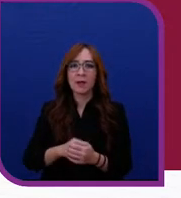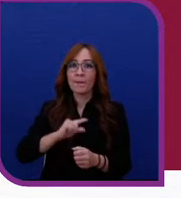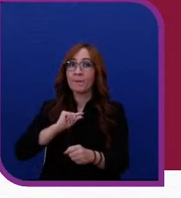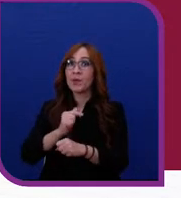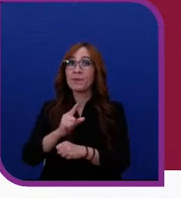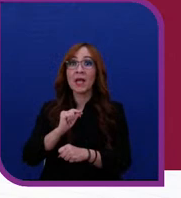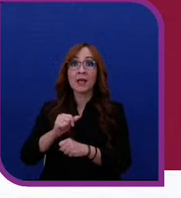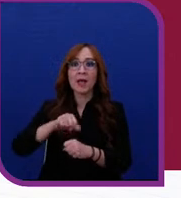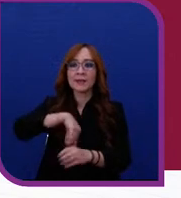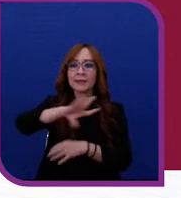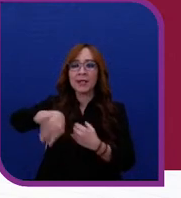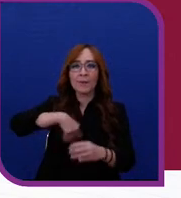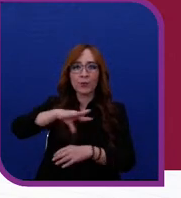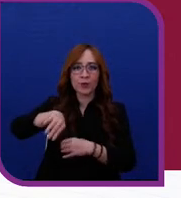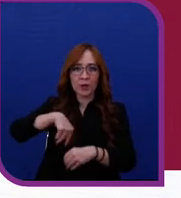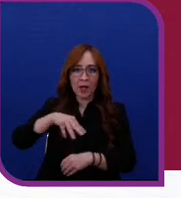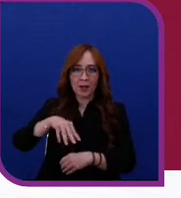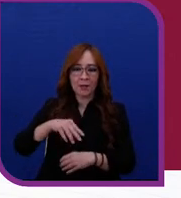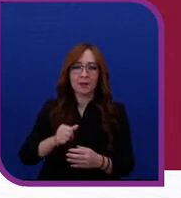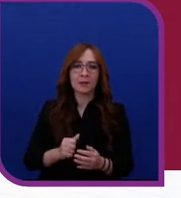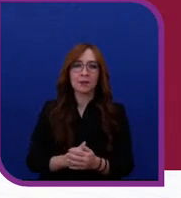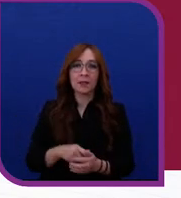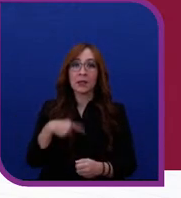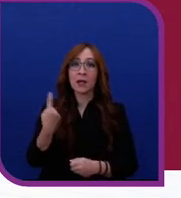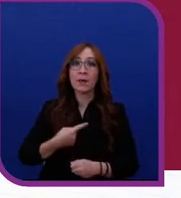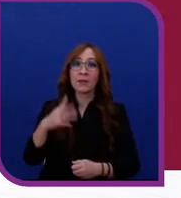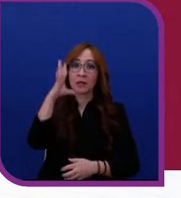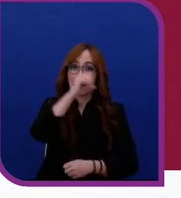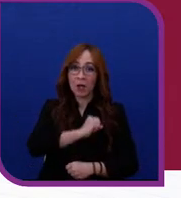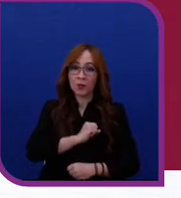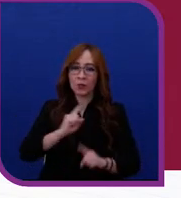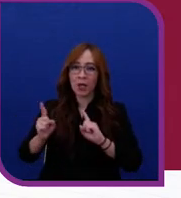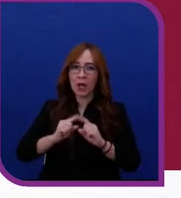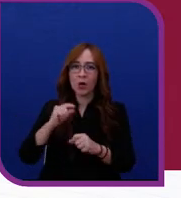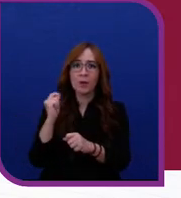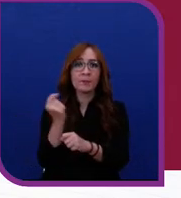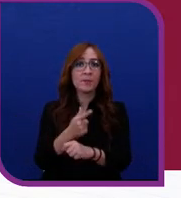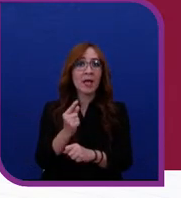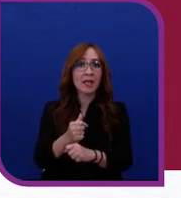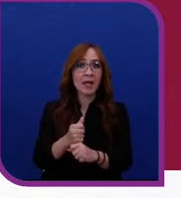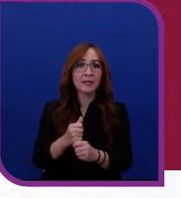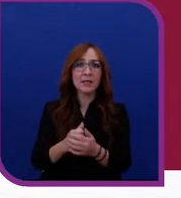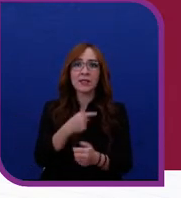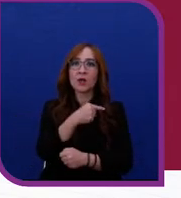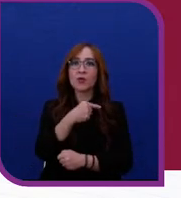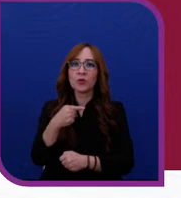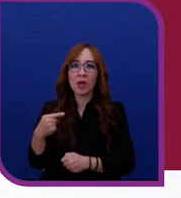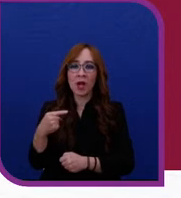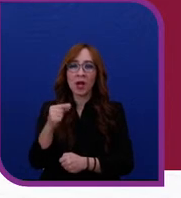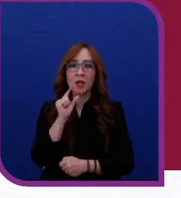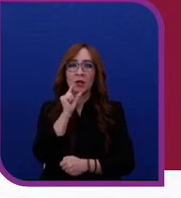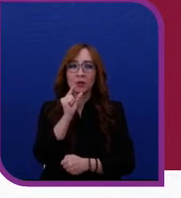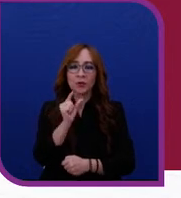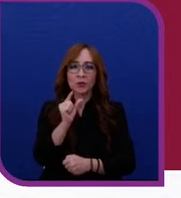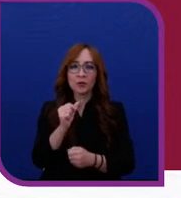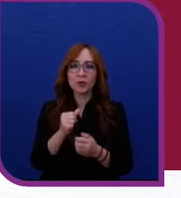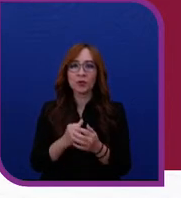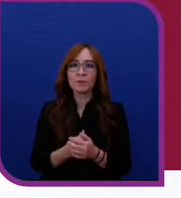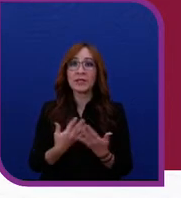financing standalone is not enough for tackling you challenge and infrastructure development